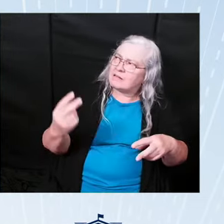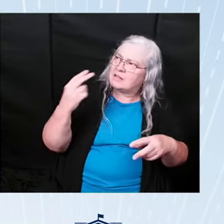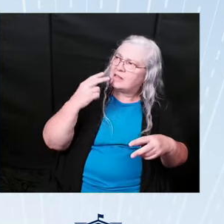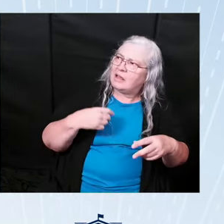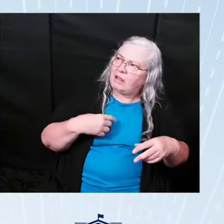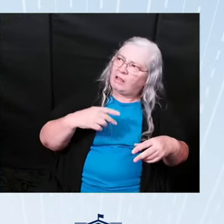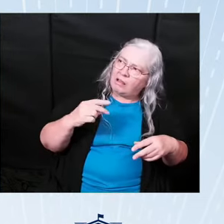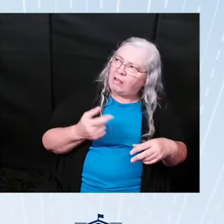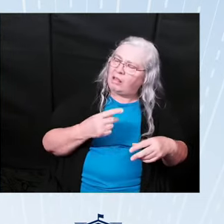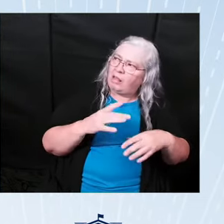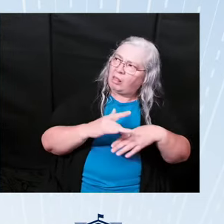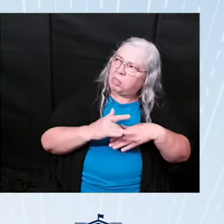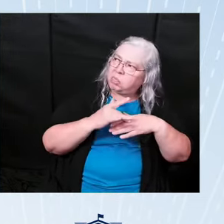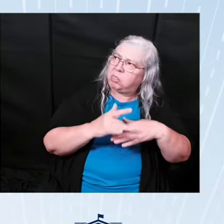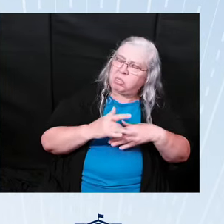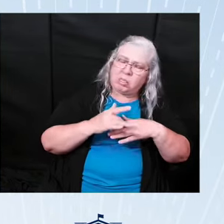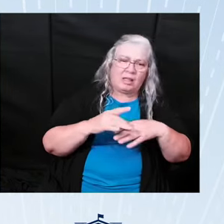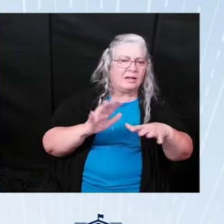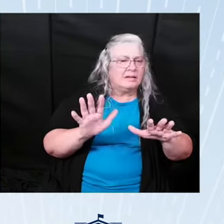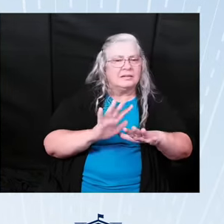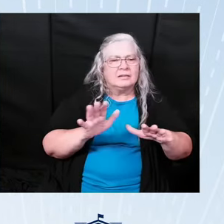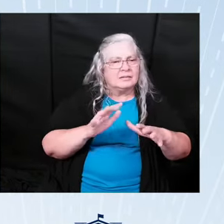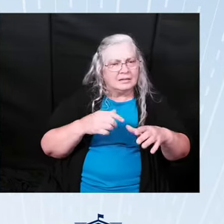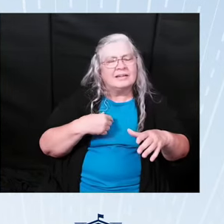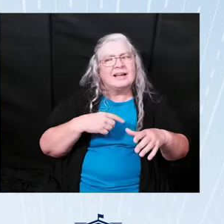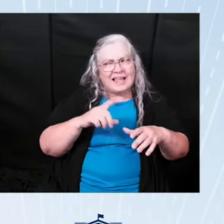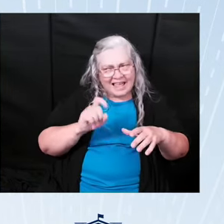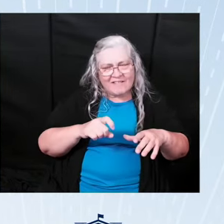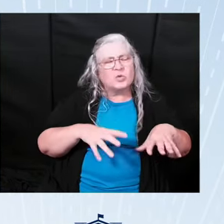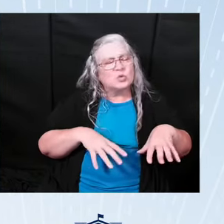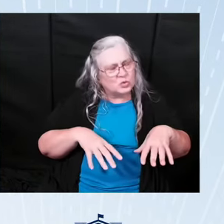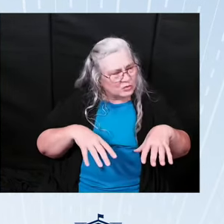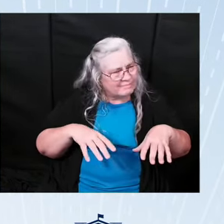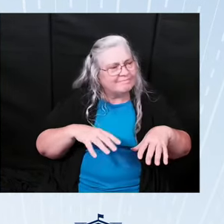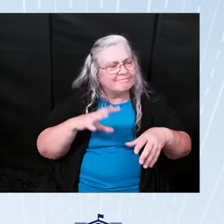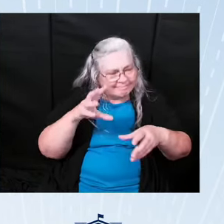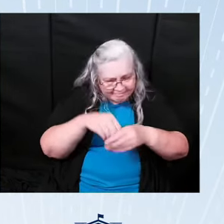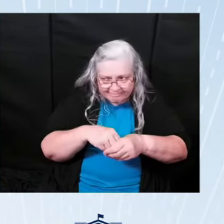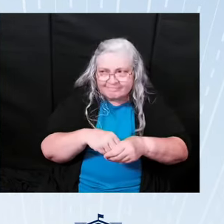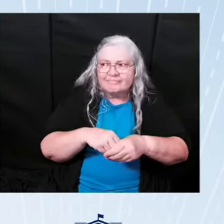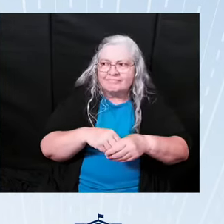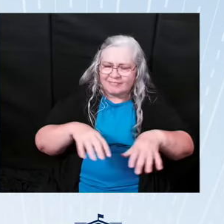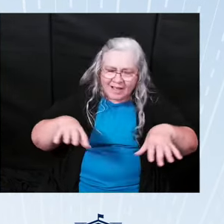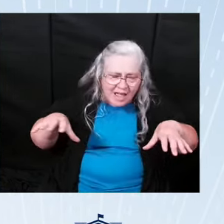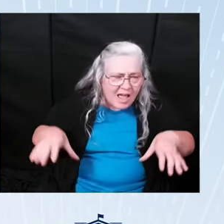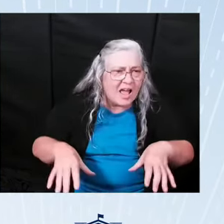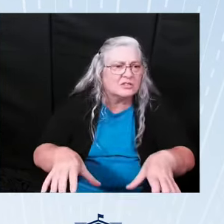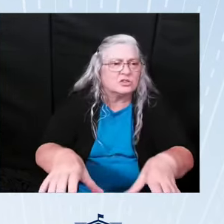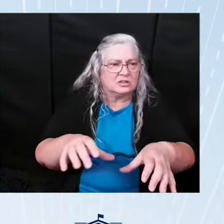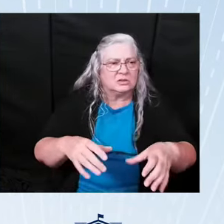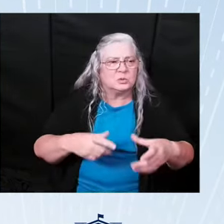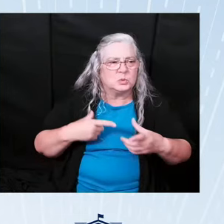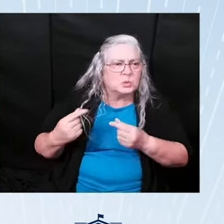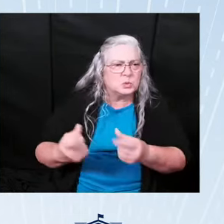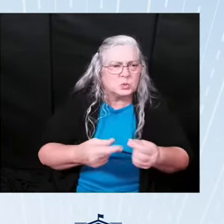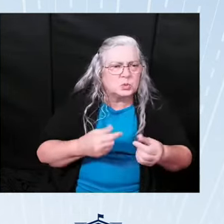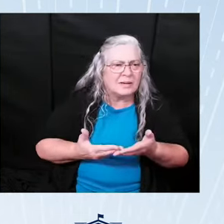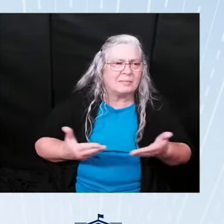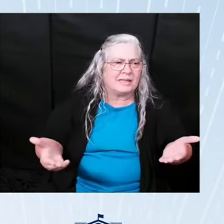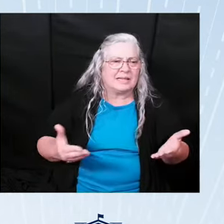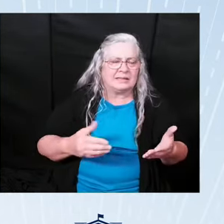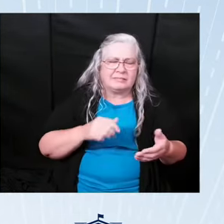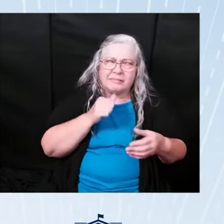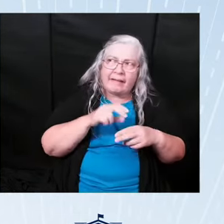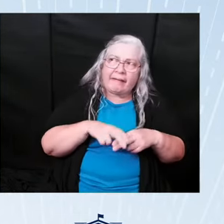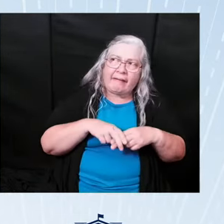action. And I think by every measure, what we've seen over the last 2.5 years as your partners